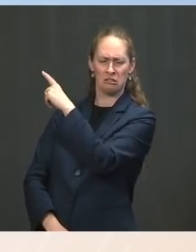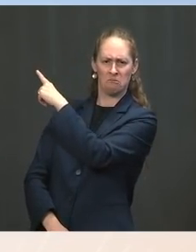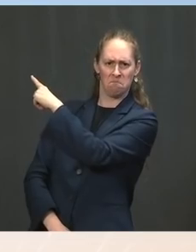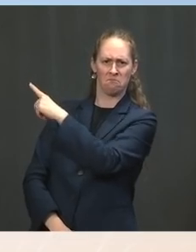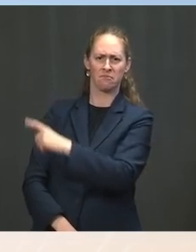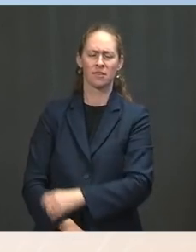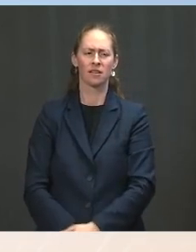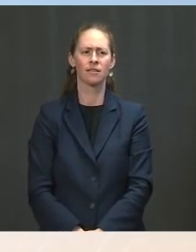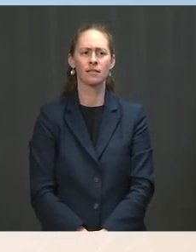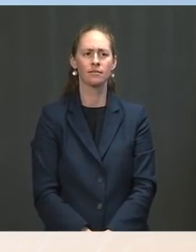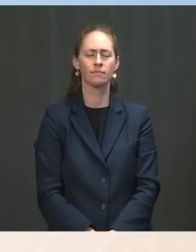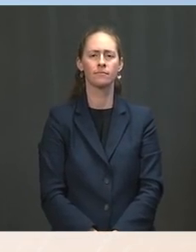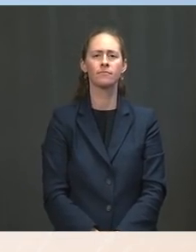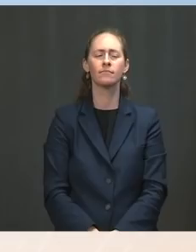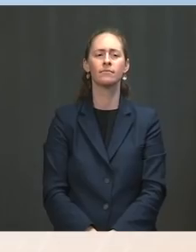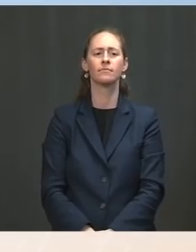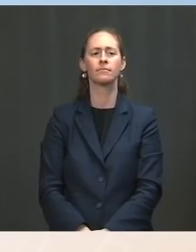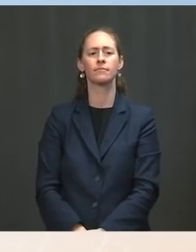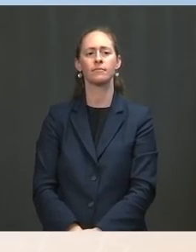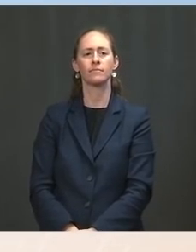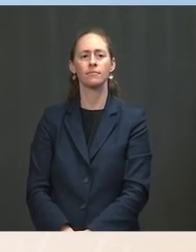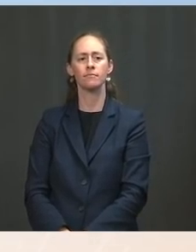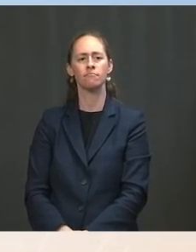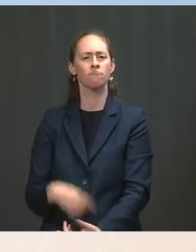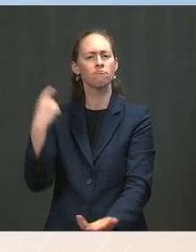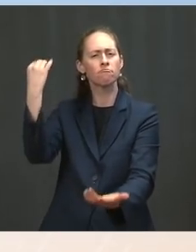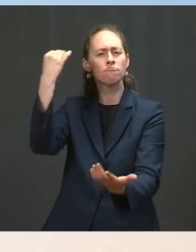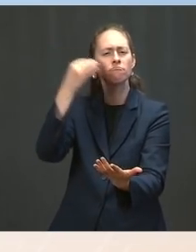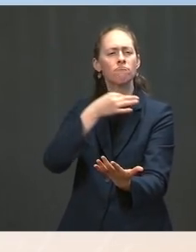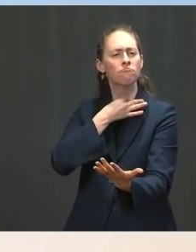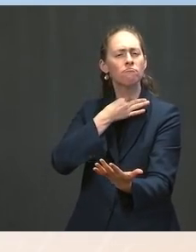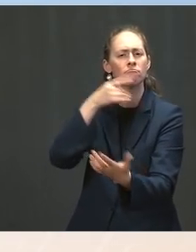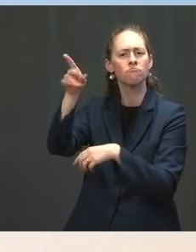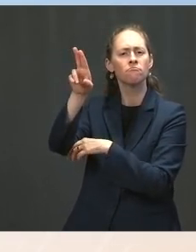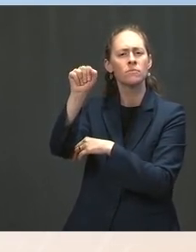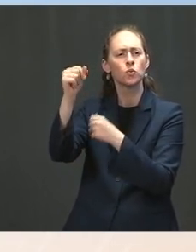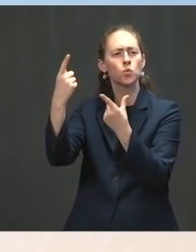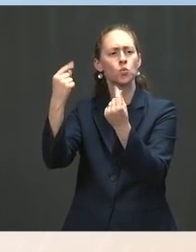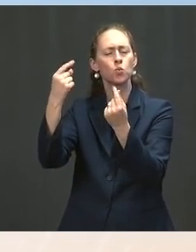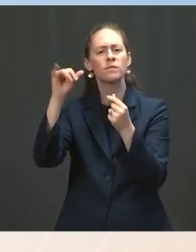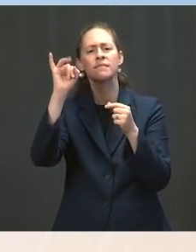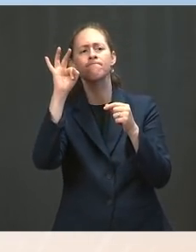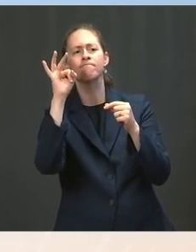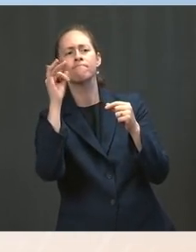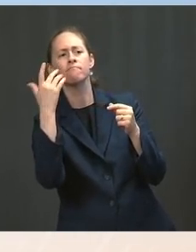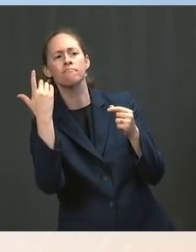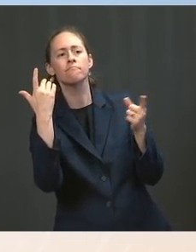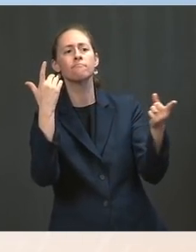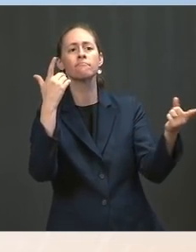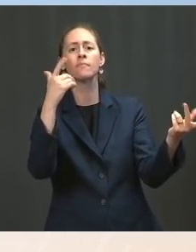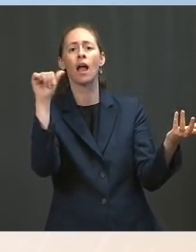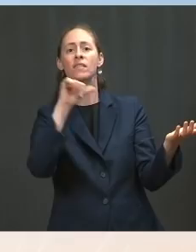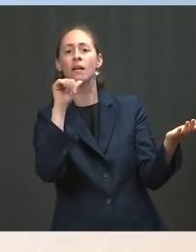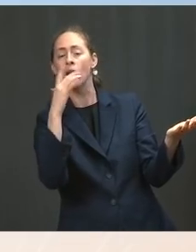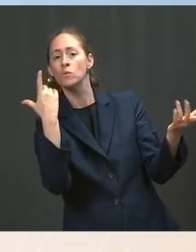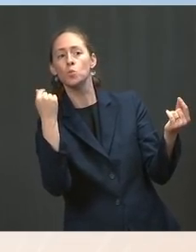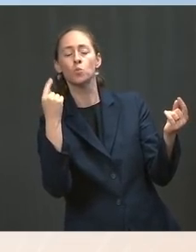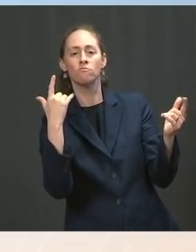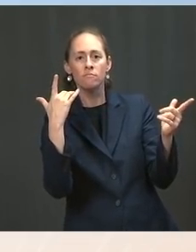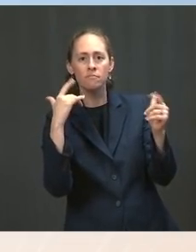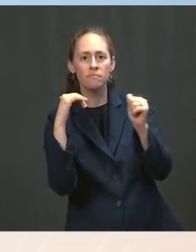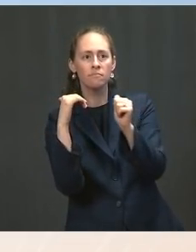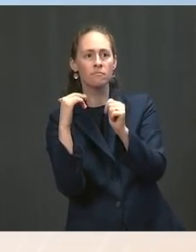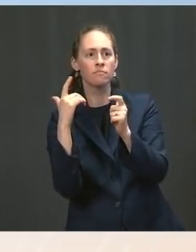of the country by August 31st? But what happens then if the Taliban says they are not willing to extend? Is the U.S. going to